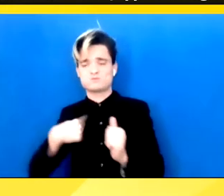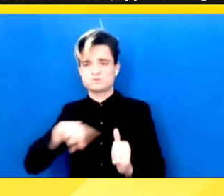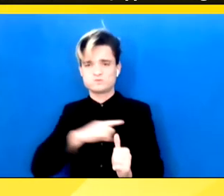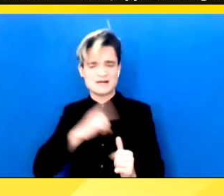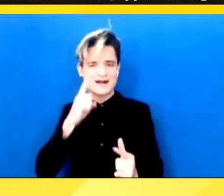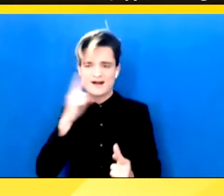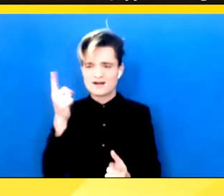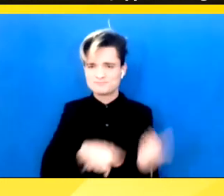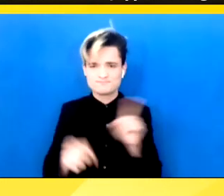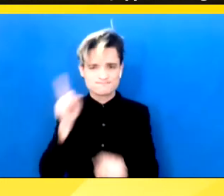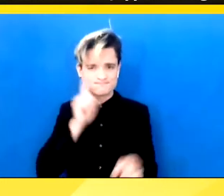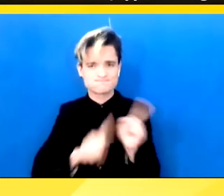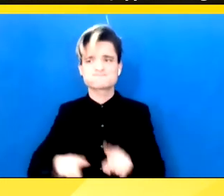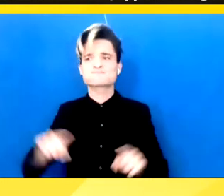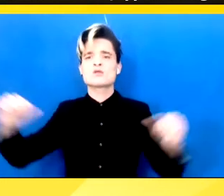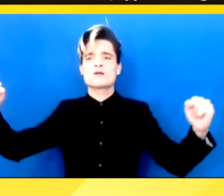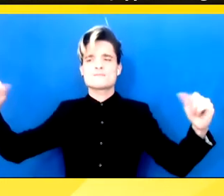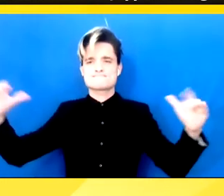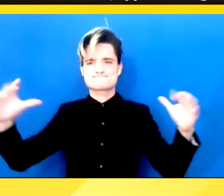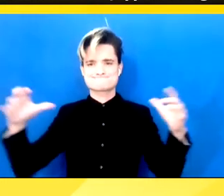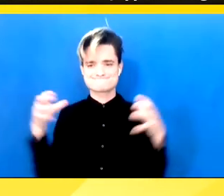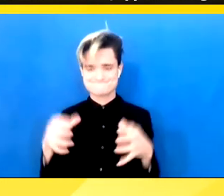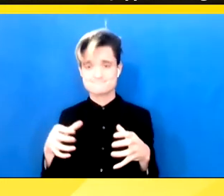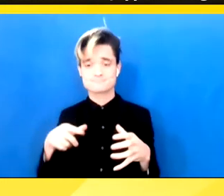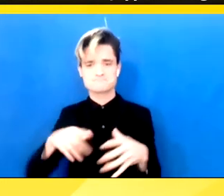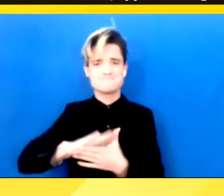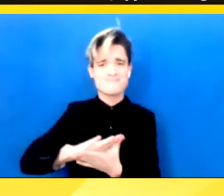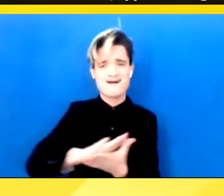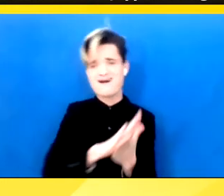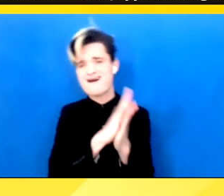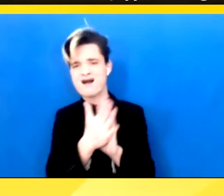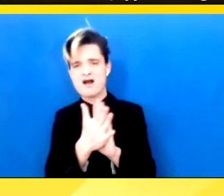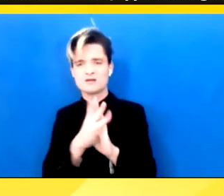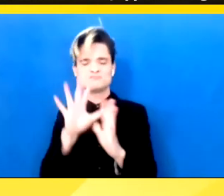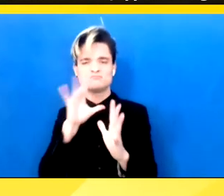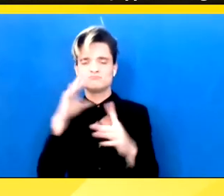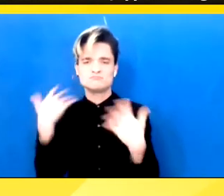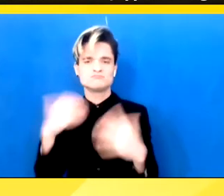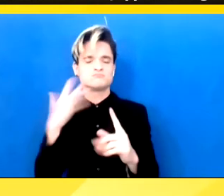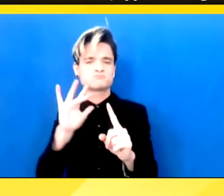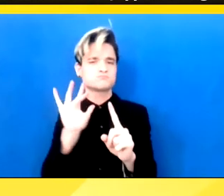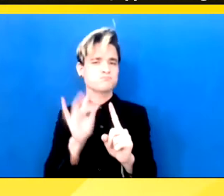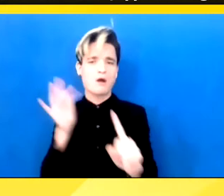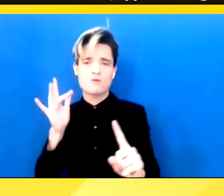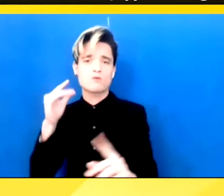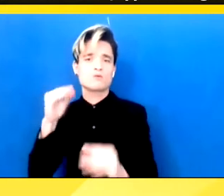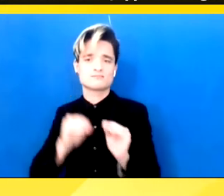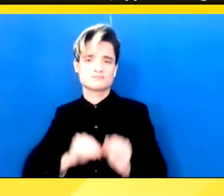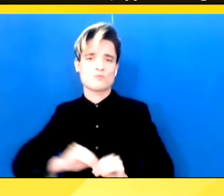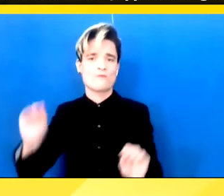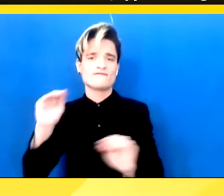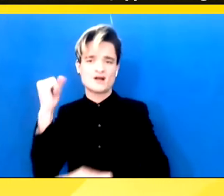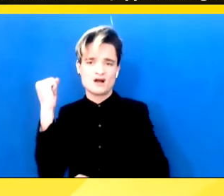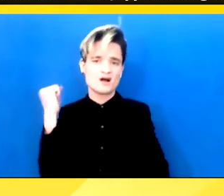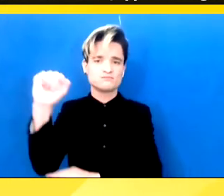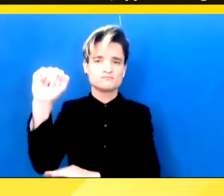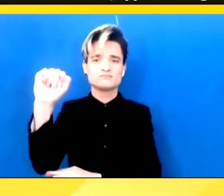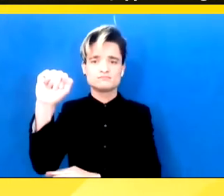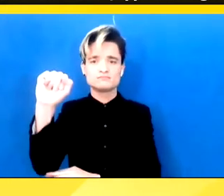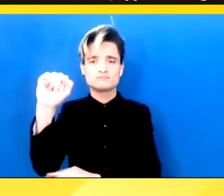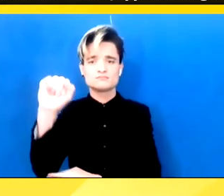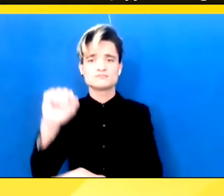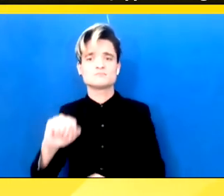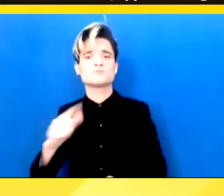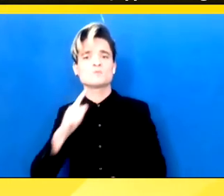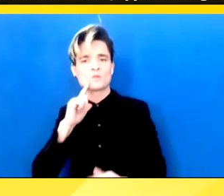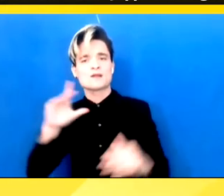In many powerful movements for change for the better. I want to introduce a couple of those, and